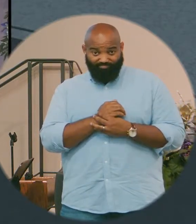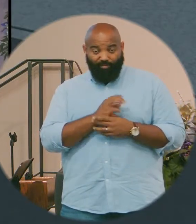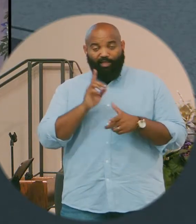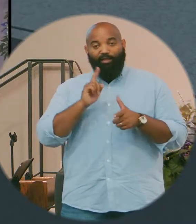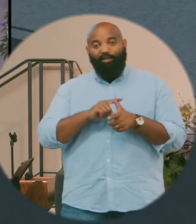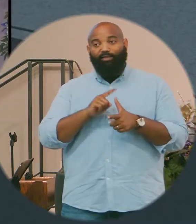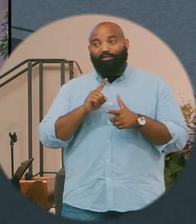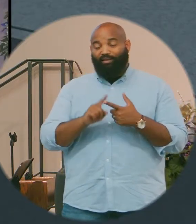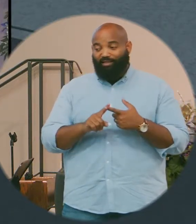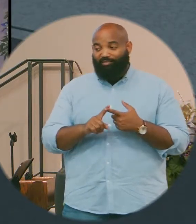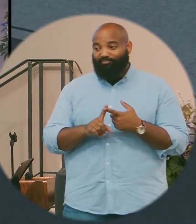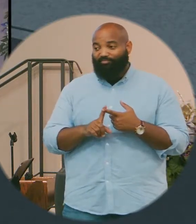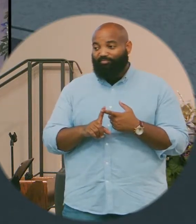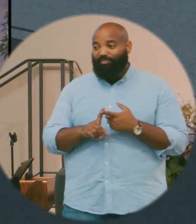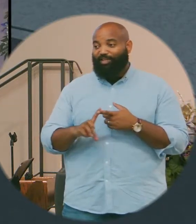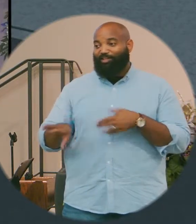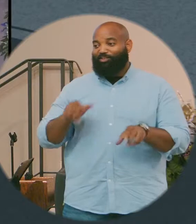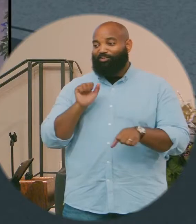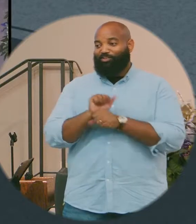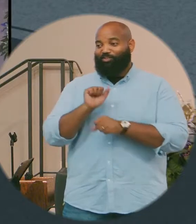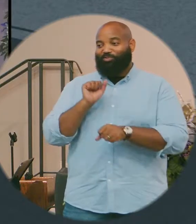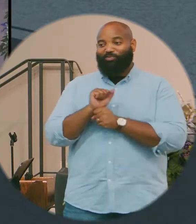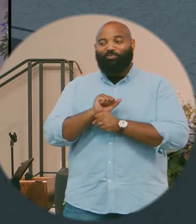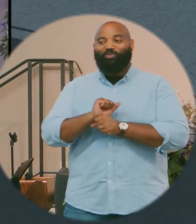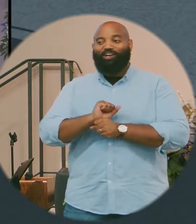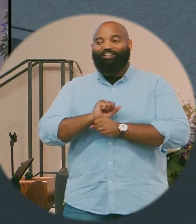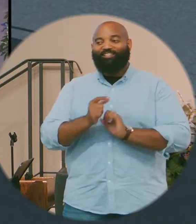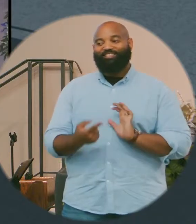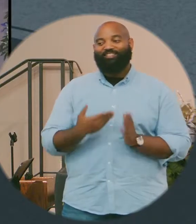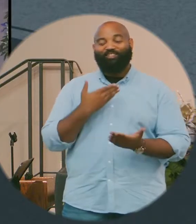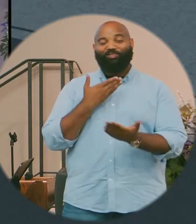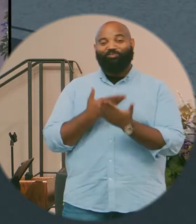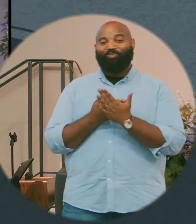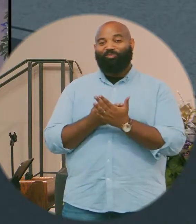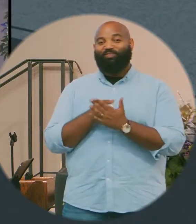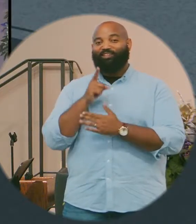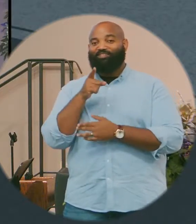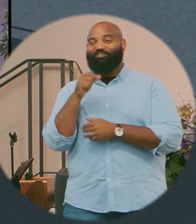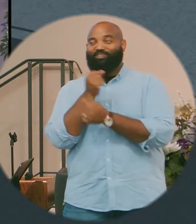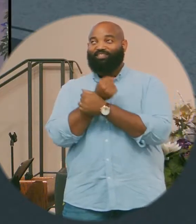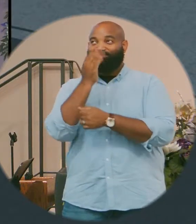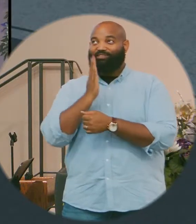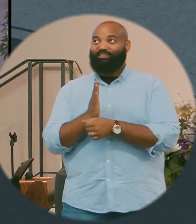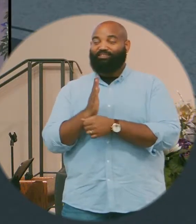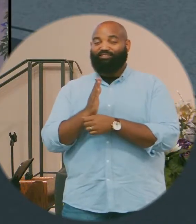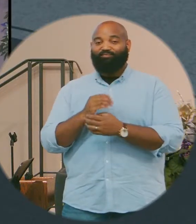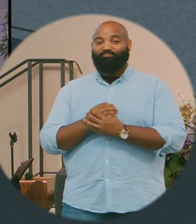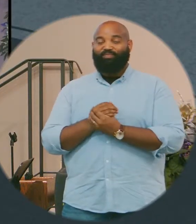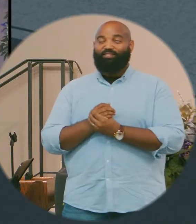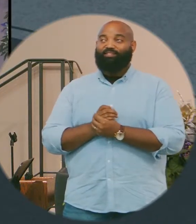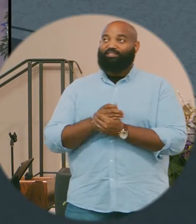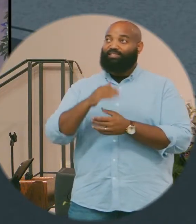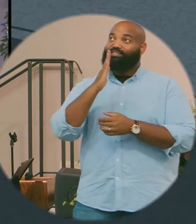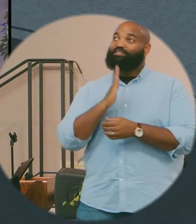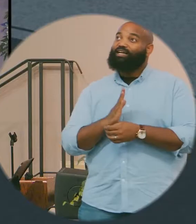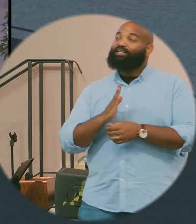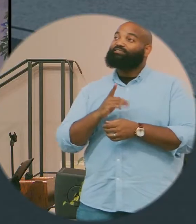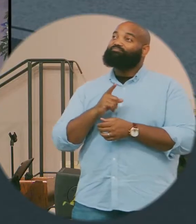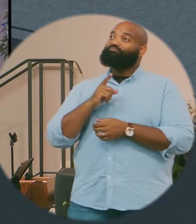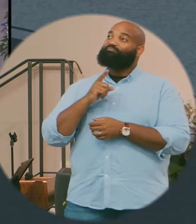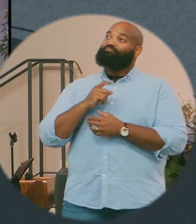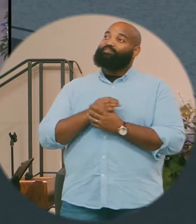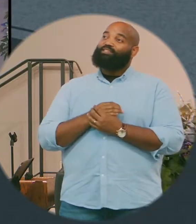your hands. In verse 18, David said, "Do good to Zion in your good pleasure and build up the walls